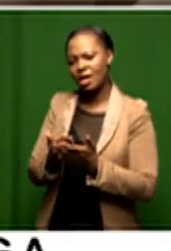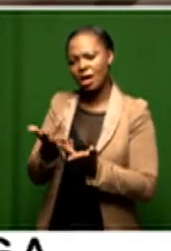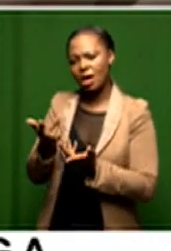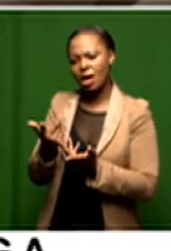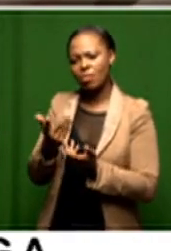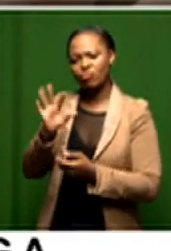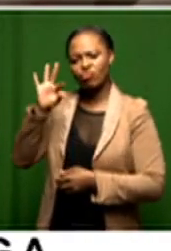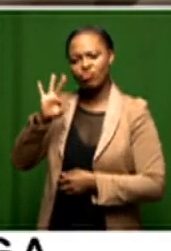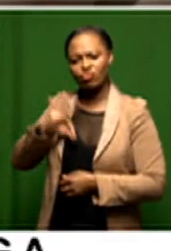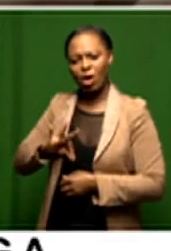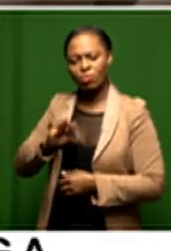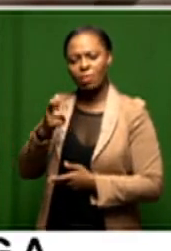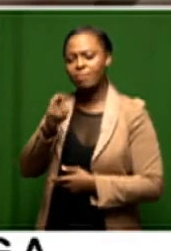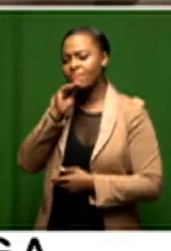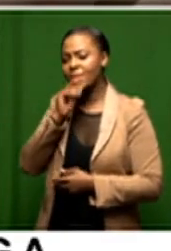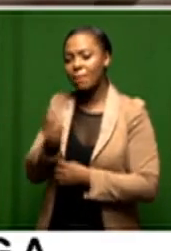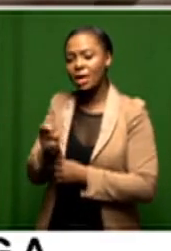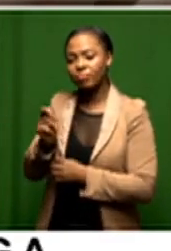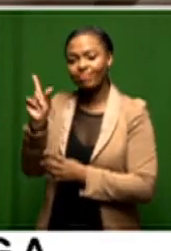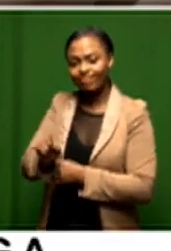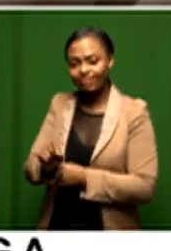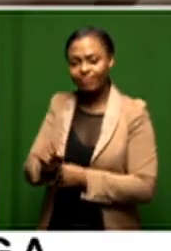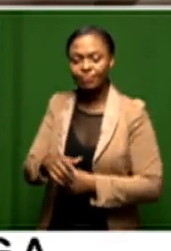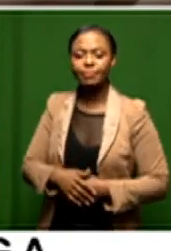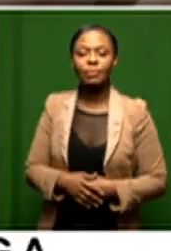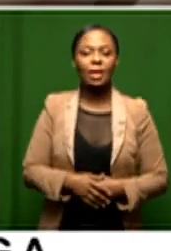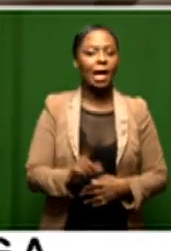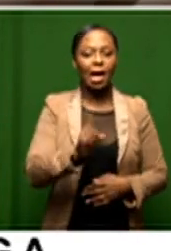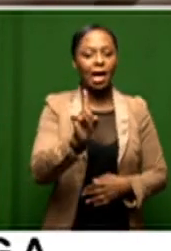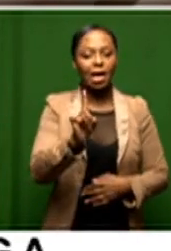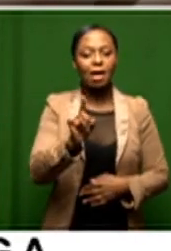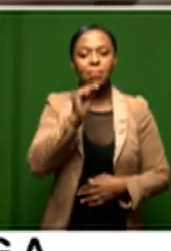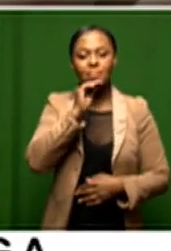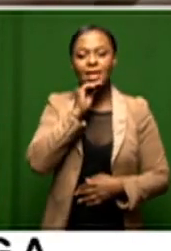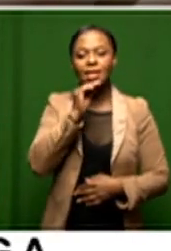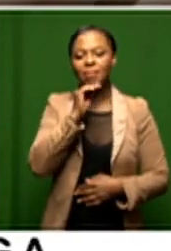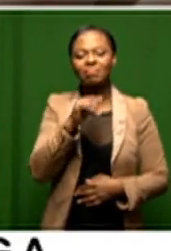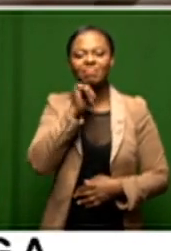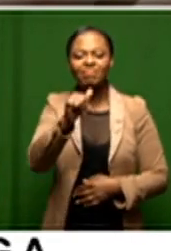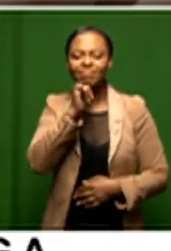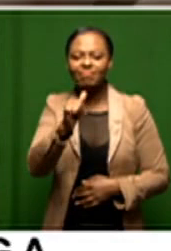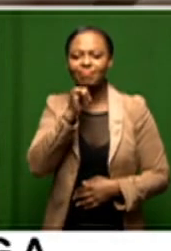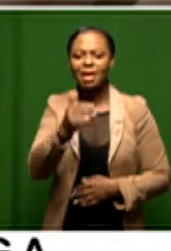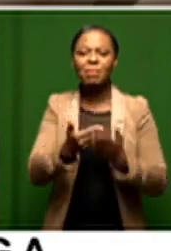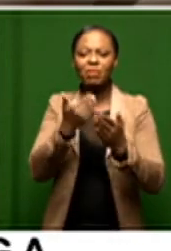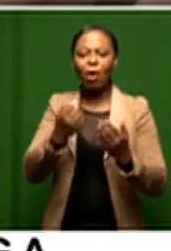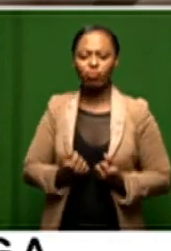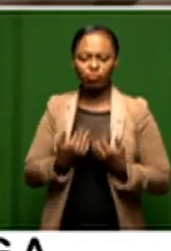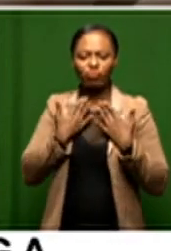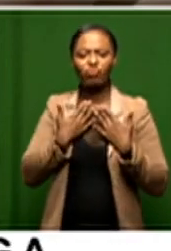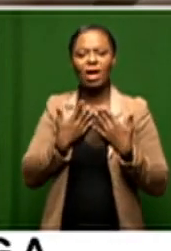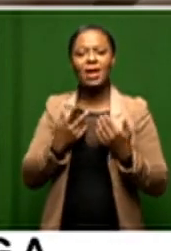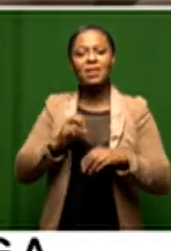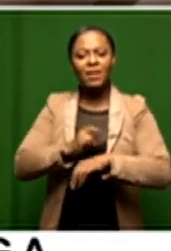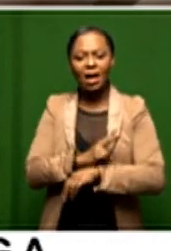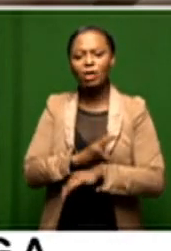as far as I understand. The clear recommendation seems to be that irrespective of whether you've had the infection or not, the